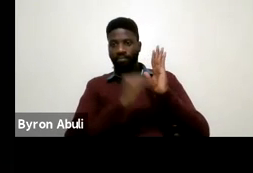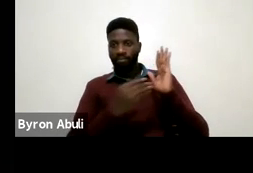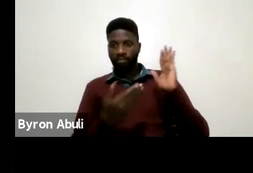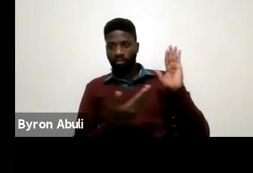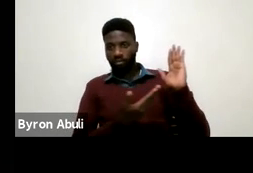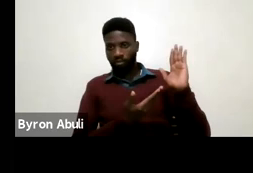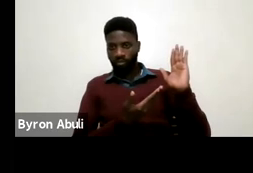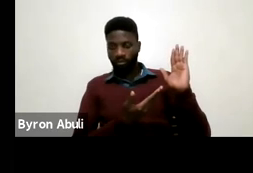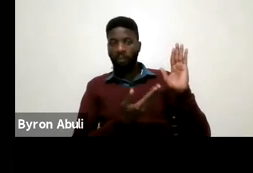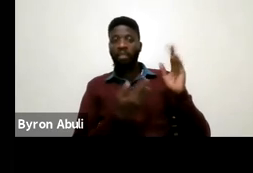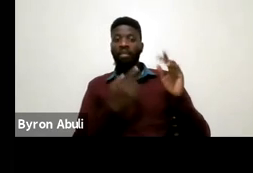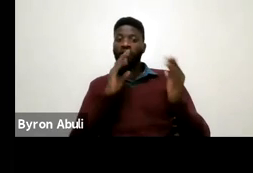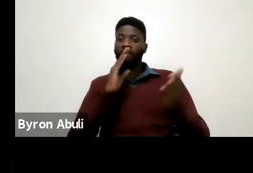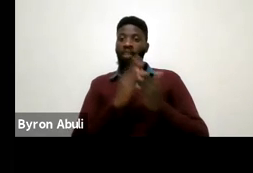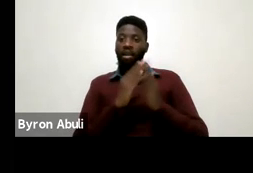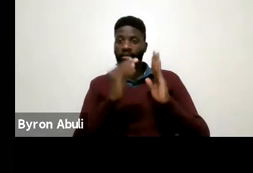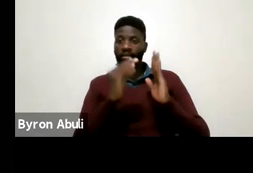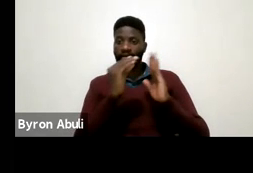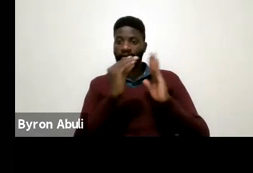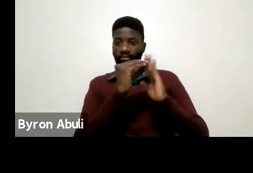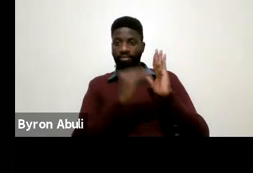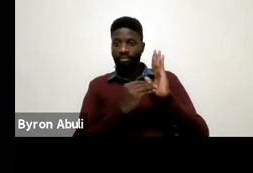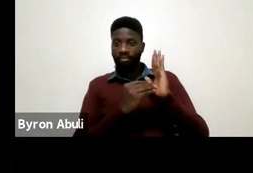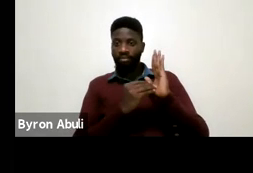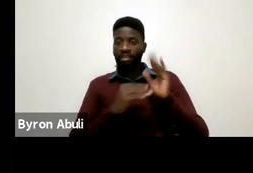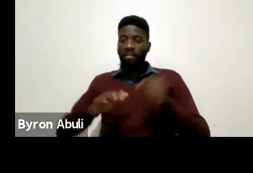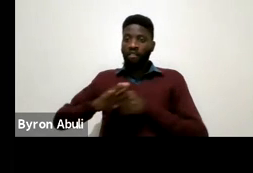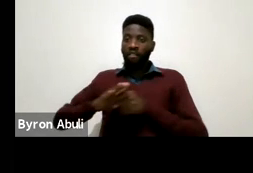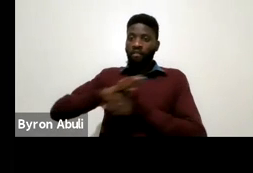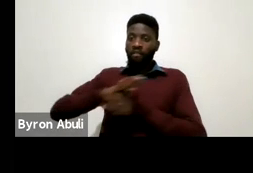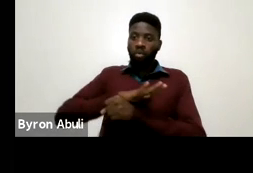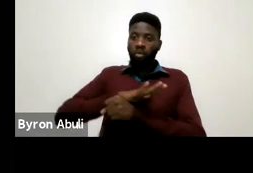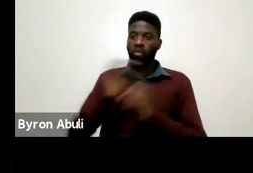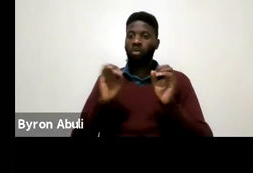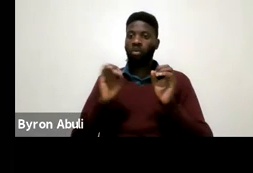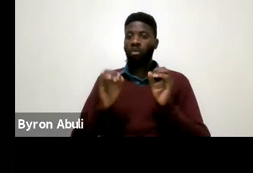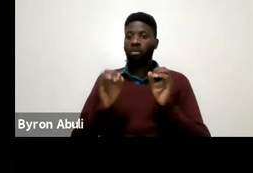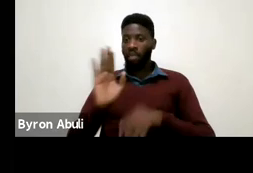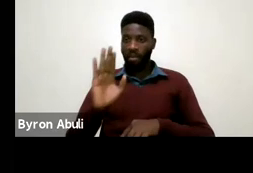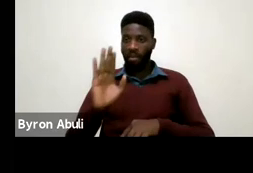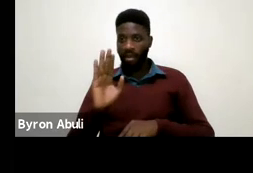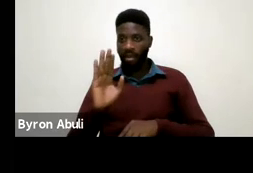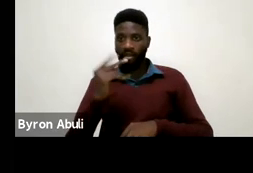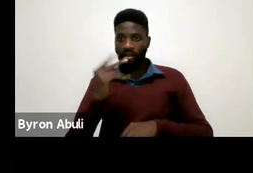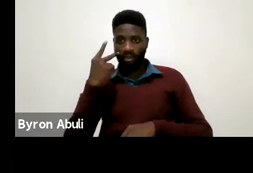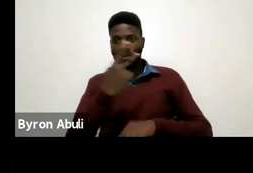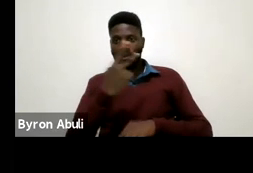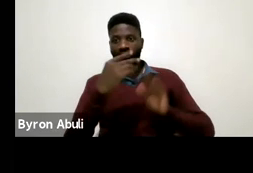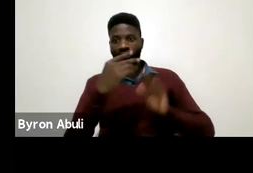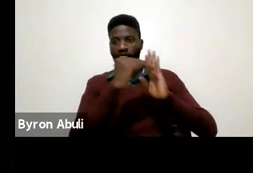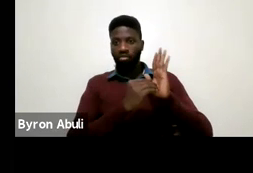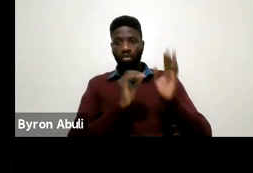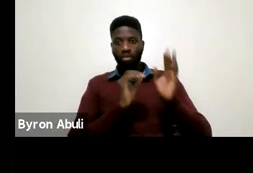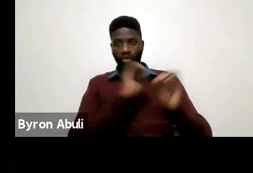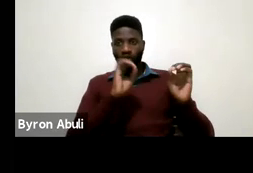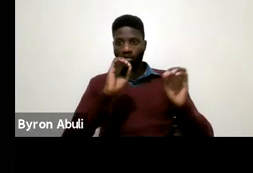I confirm the list is not conclusive. So if you don't see yours here, please don't throw a stone to me. I was only looking at it from a